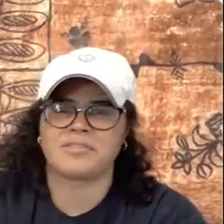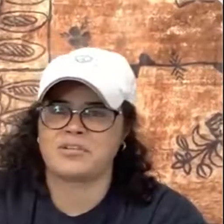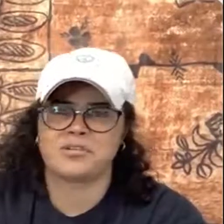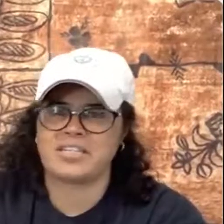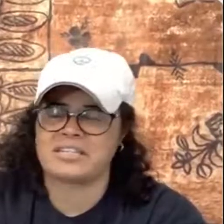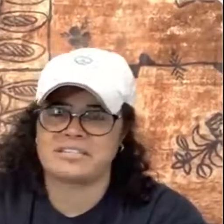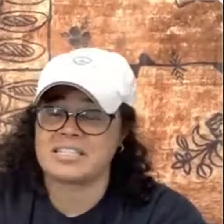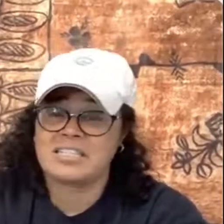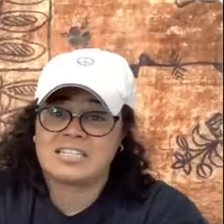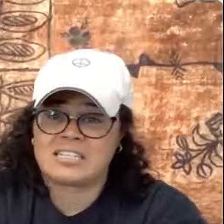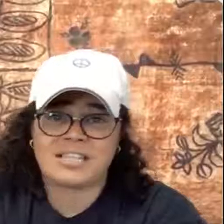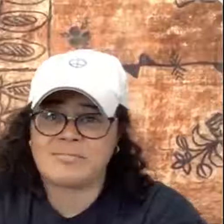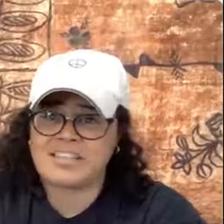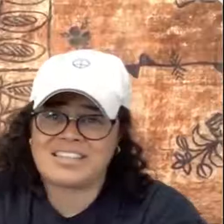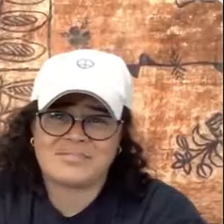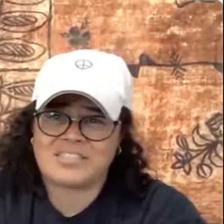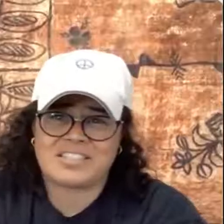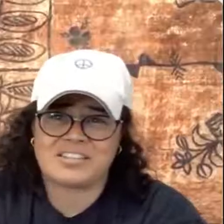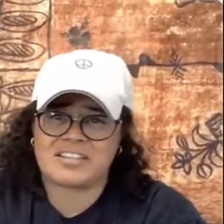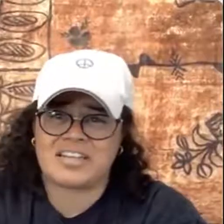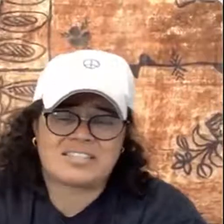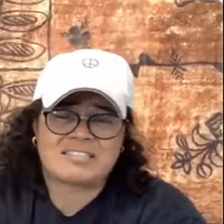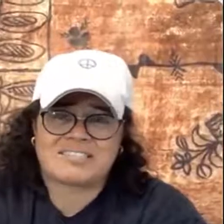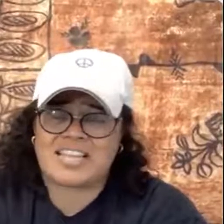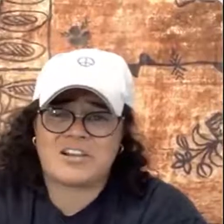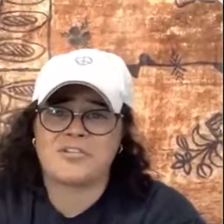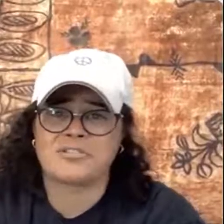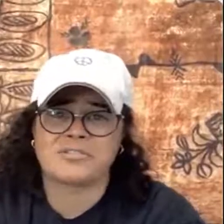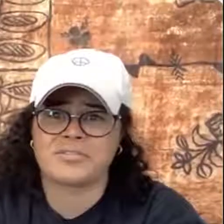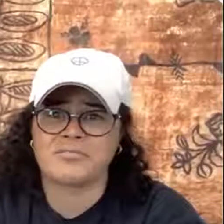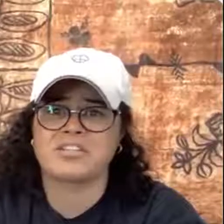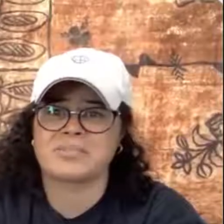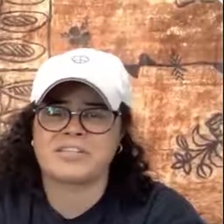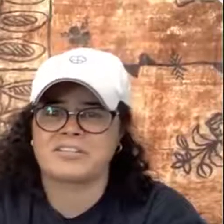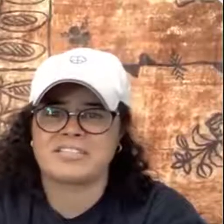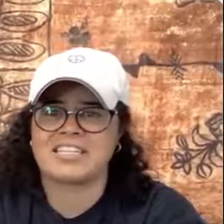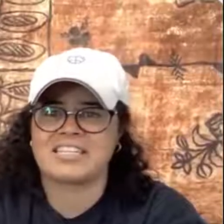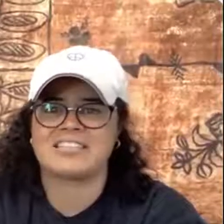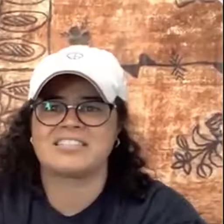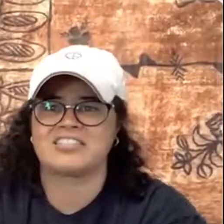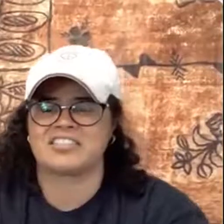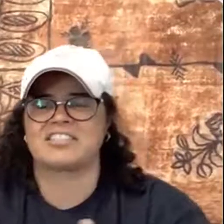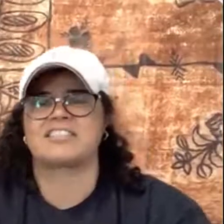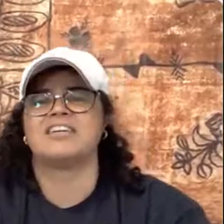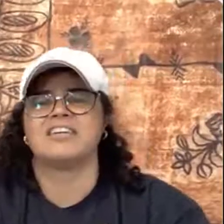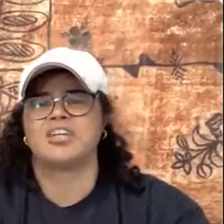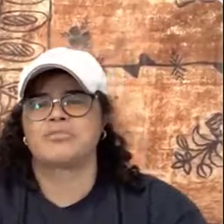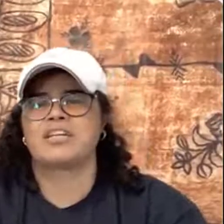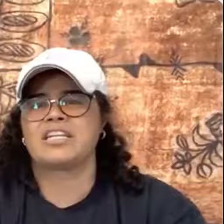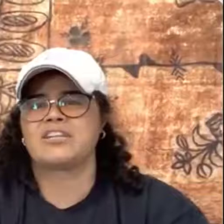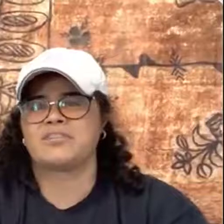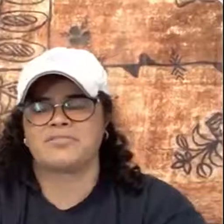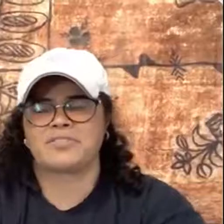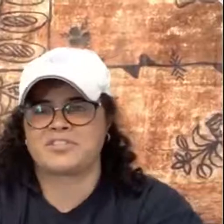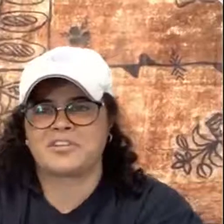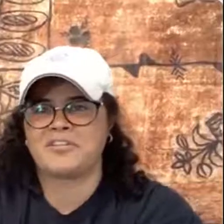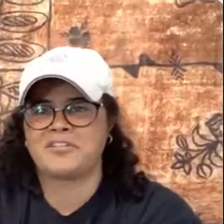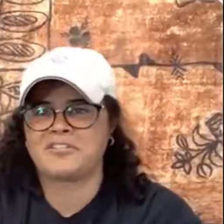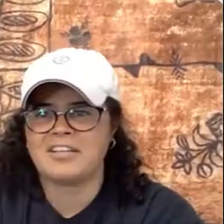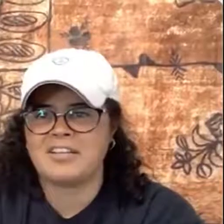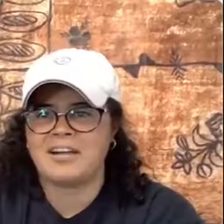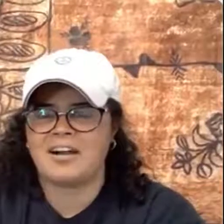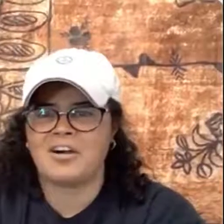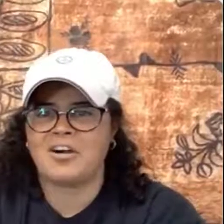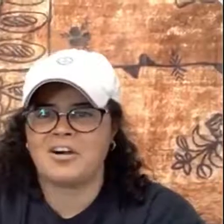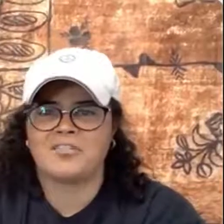interaction from the audience is something you've just got to take hold of and watch, because it is just really good for the